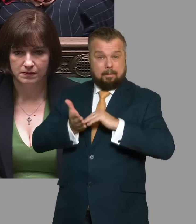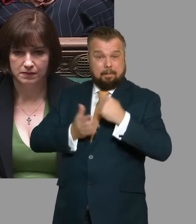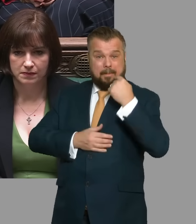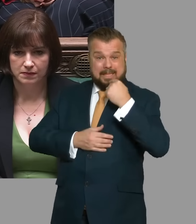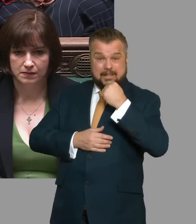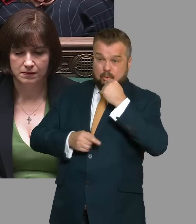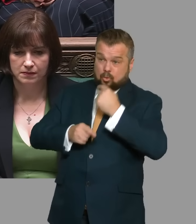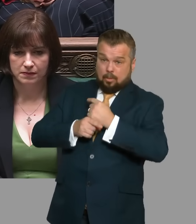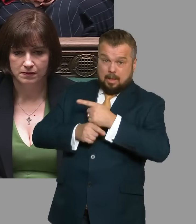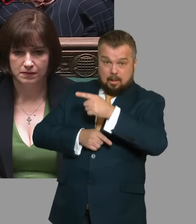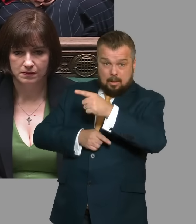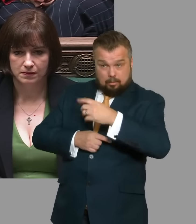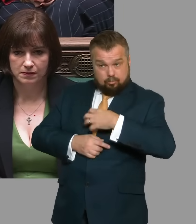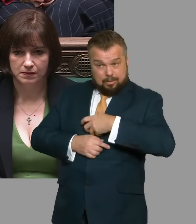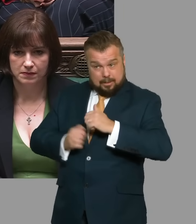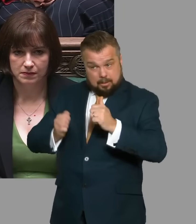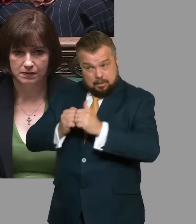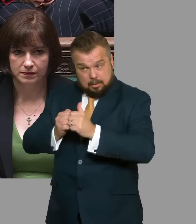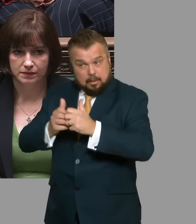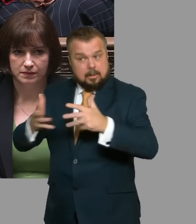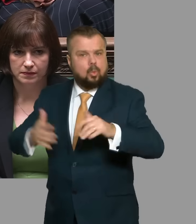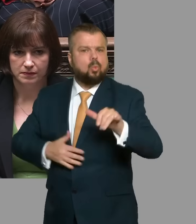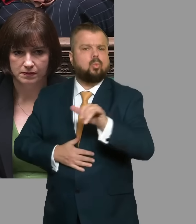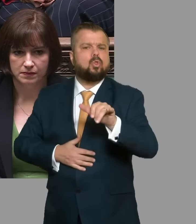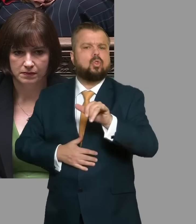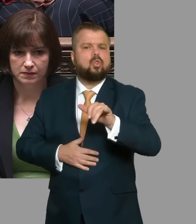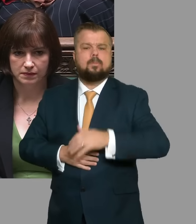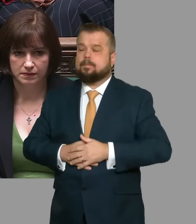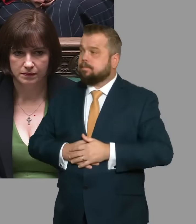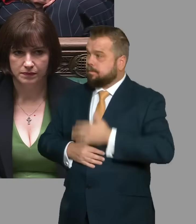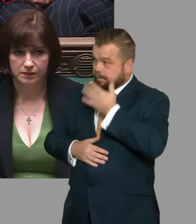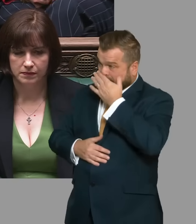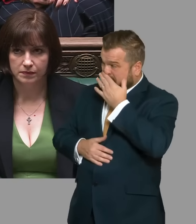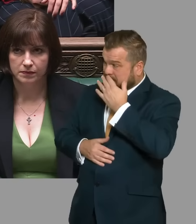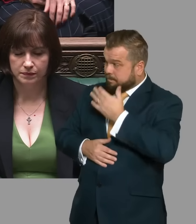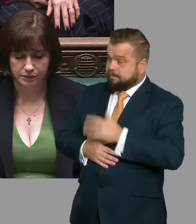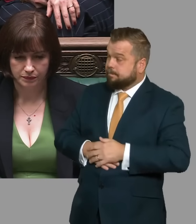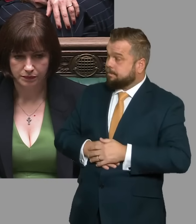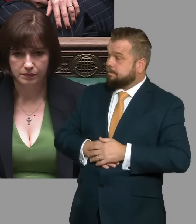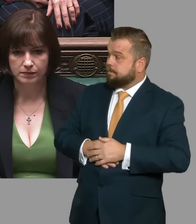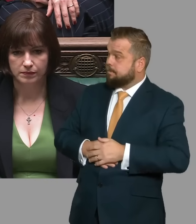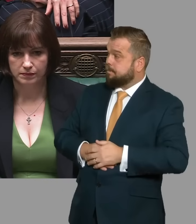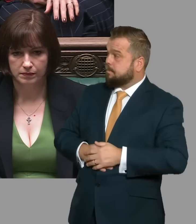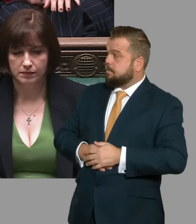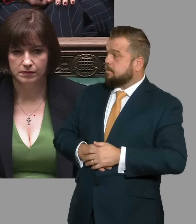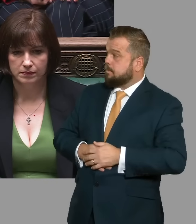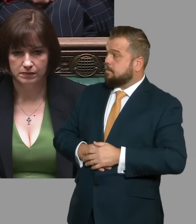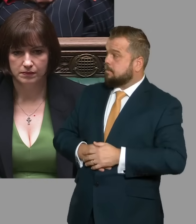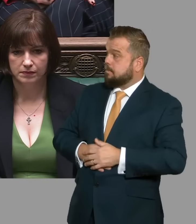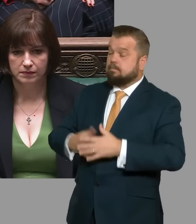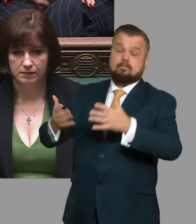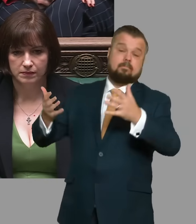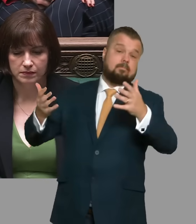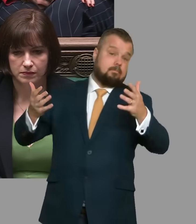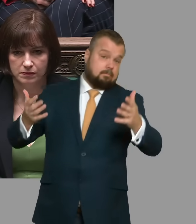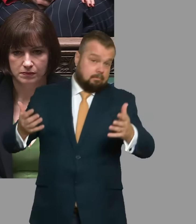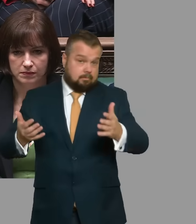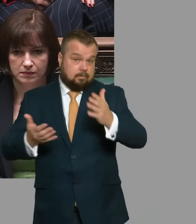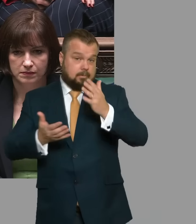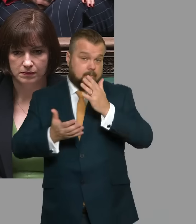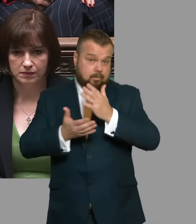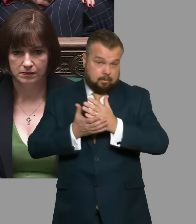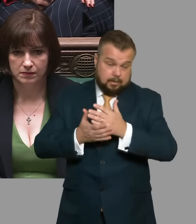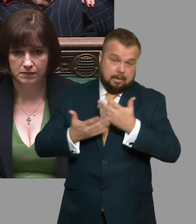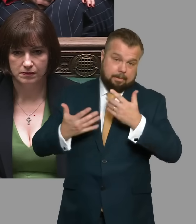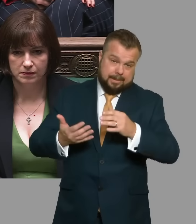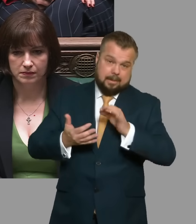engaging constructively on international security matters hugely, particularly when it comes to security in the Arctic, and that's the context